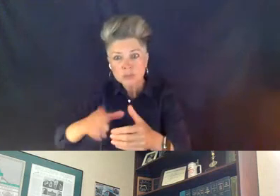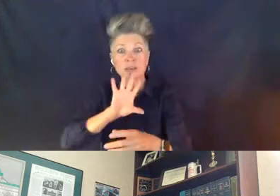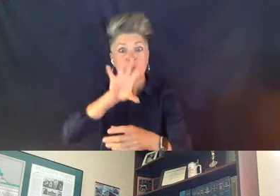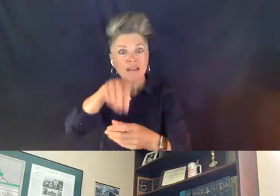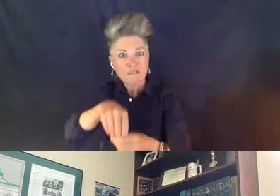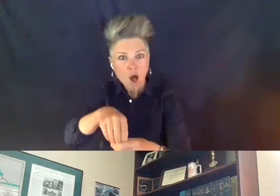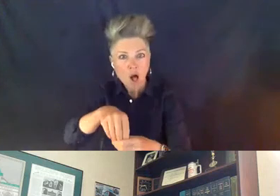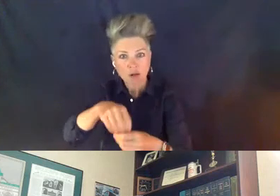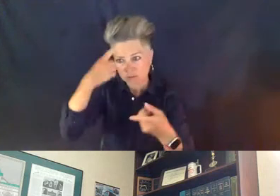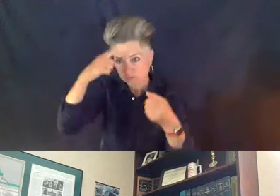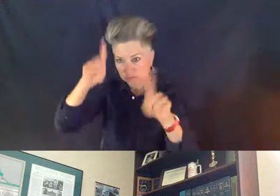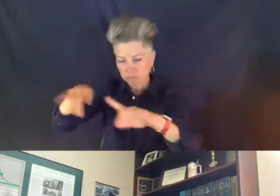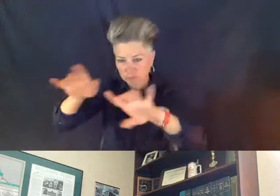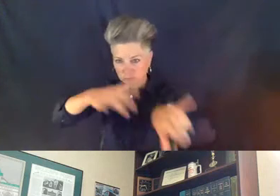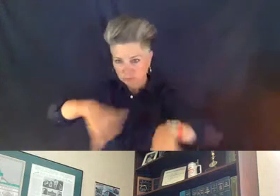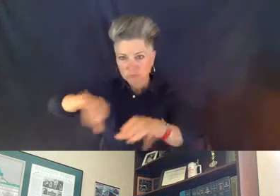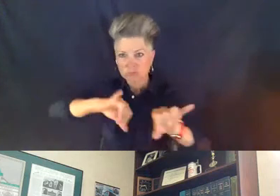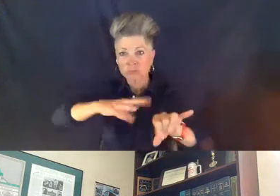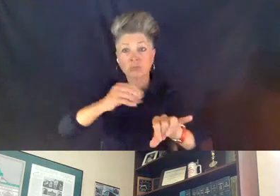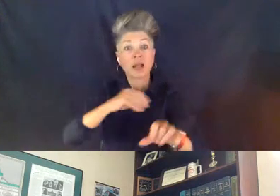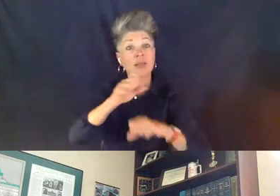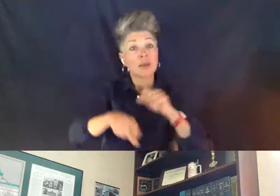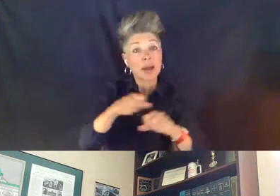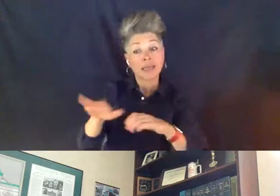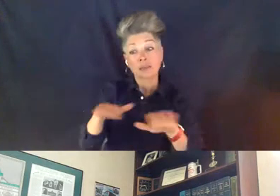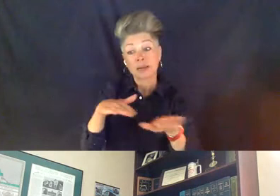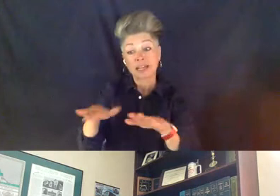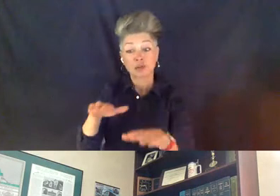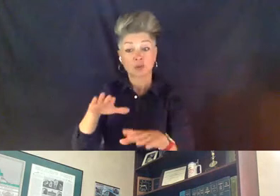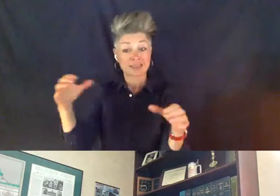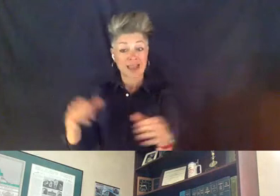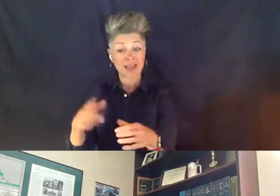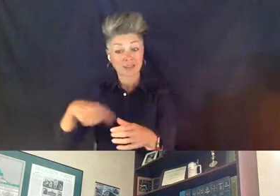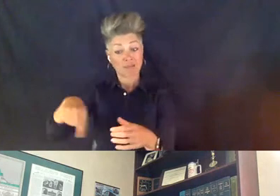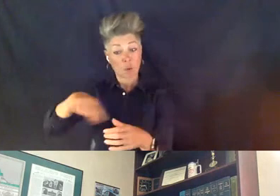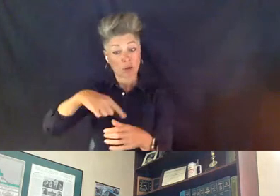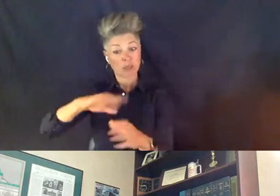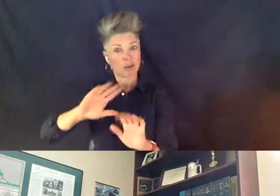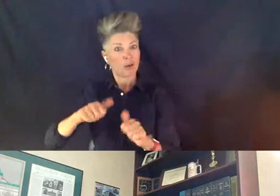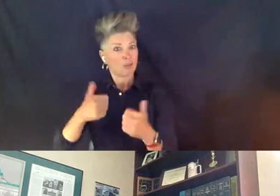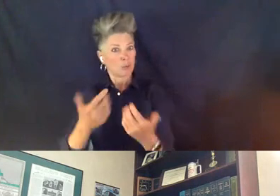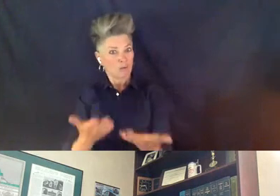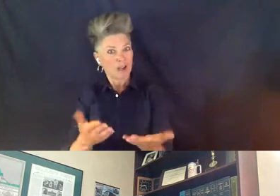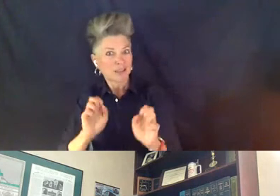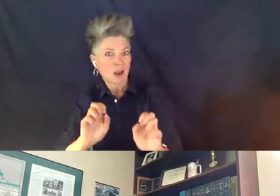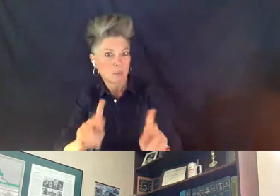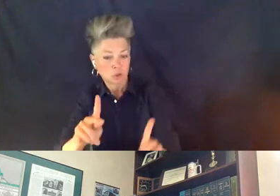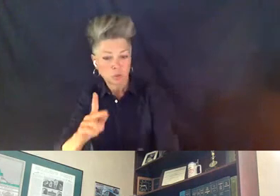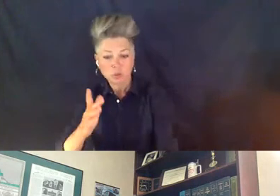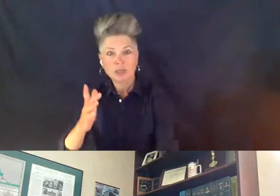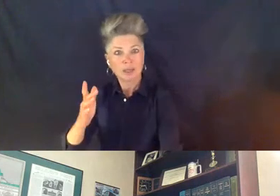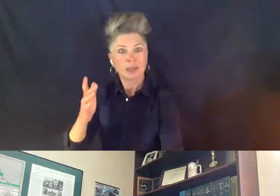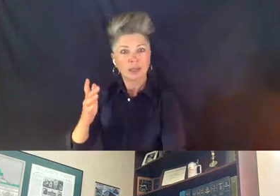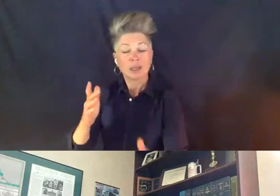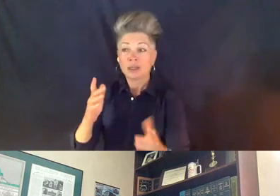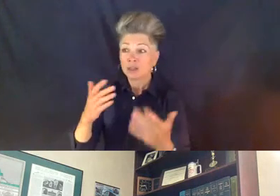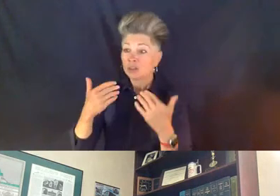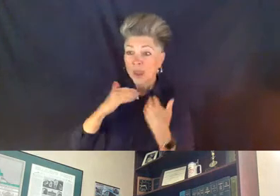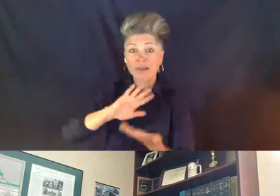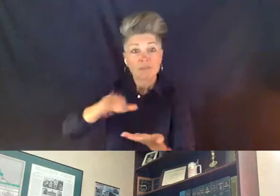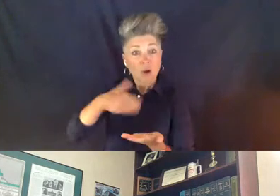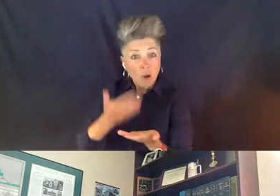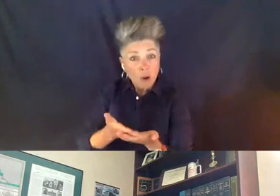And the Bike and Pedestrian Task Force provides a channel or opportunities to have everyone